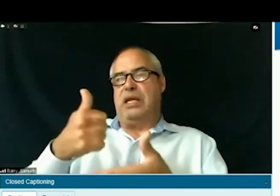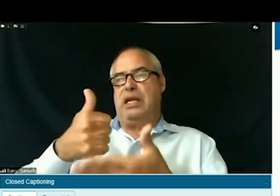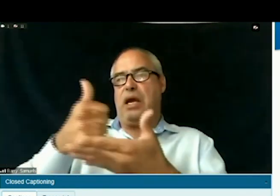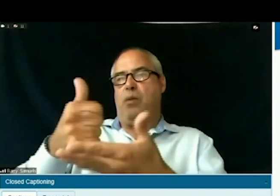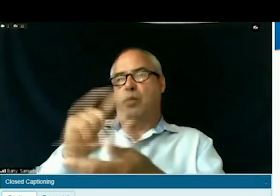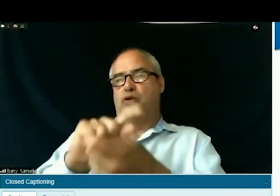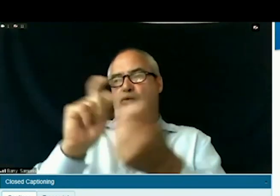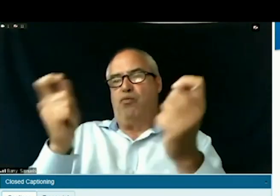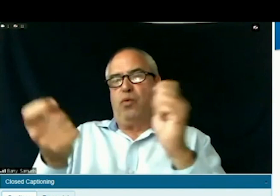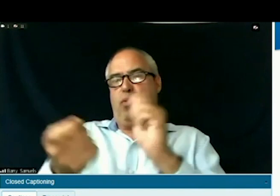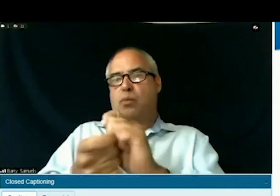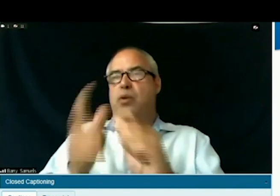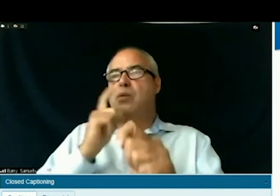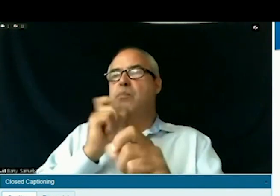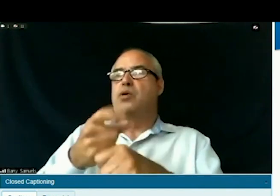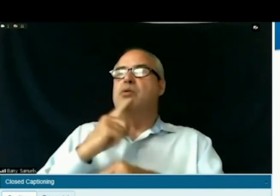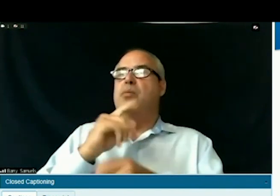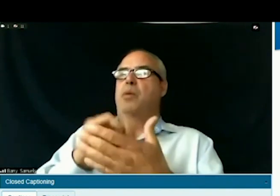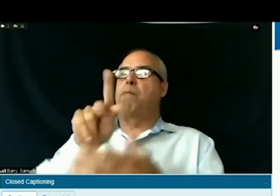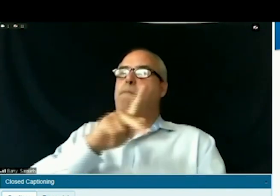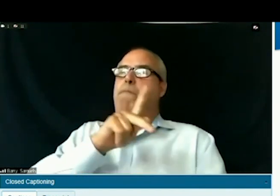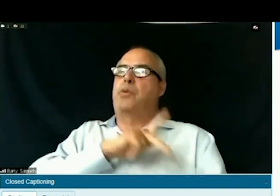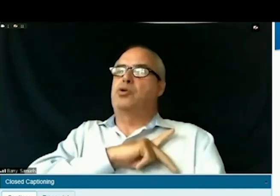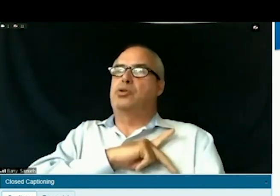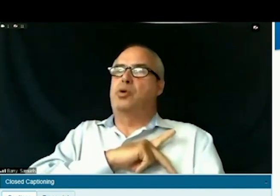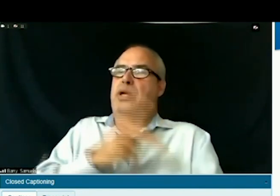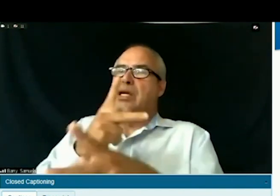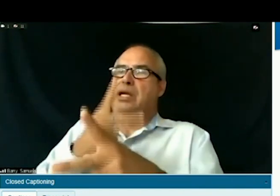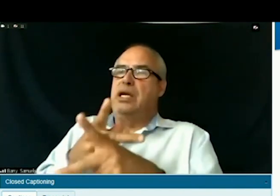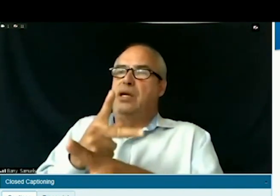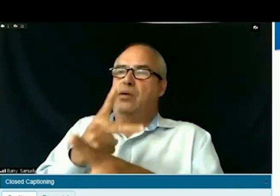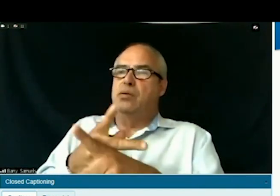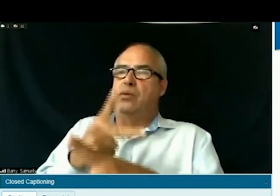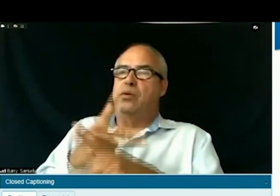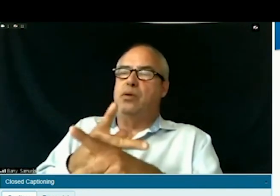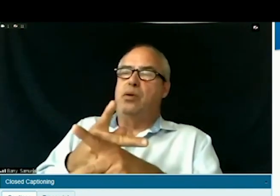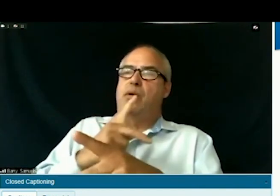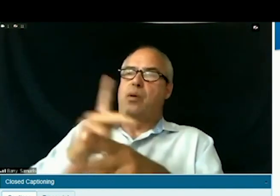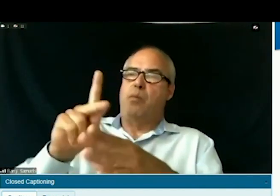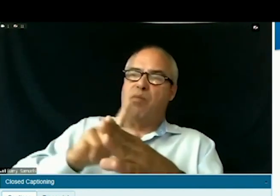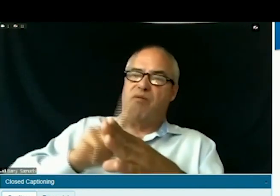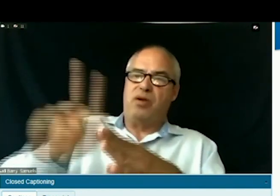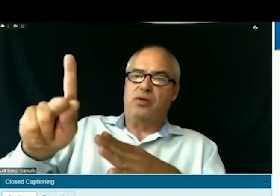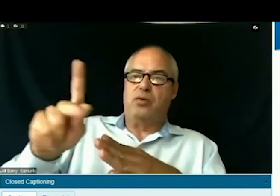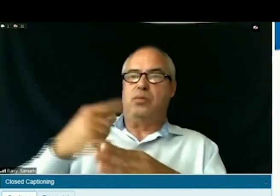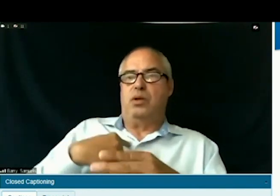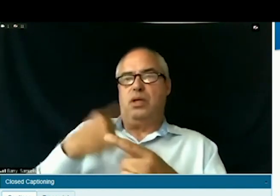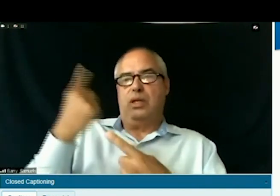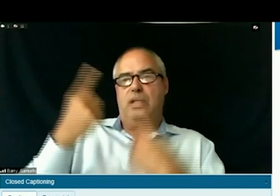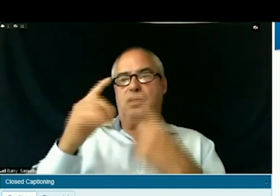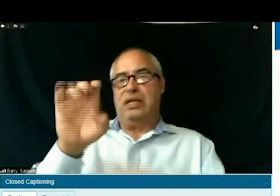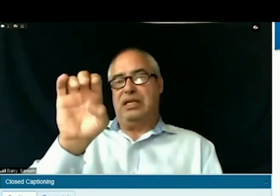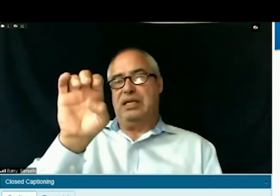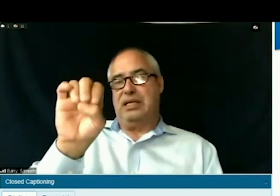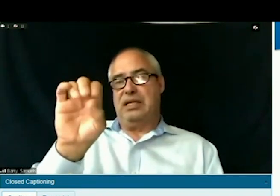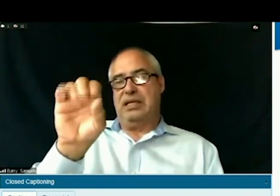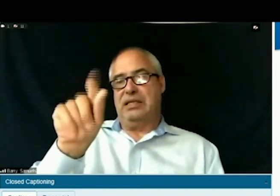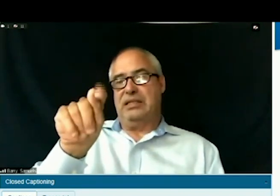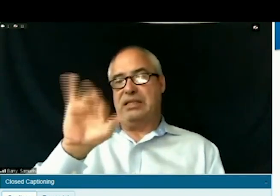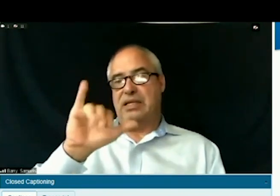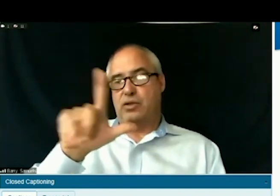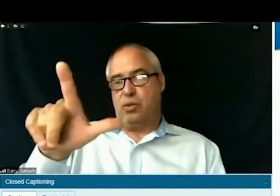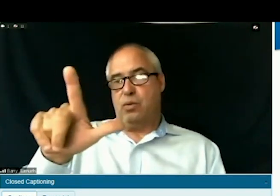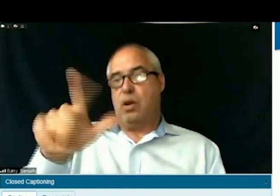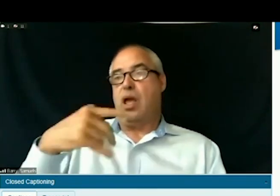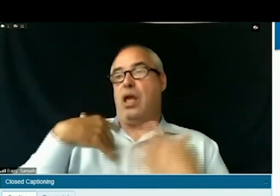need to ensure that, personal care attendants and direct support professionals are considered essential health workers. They are the ones who